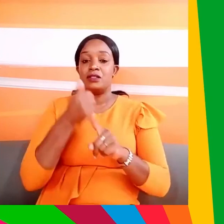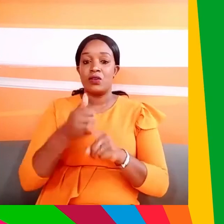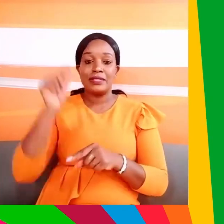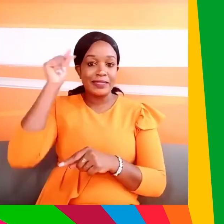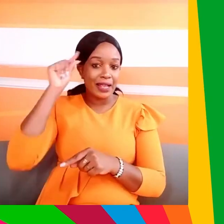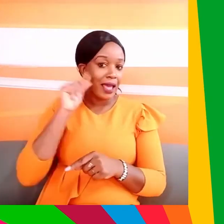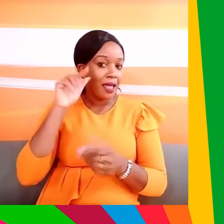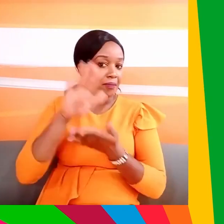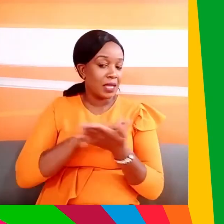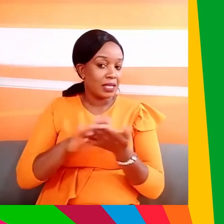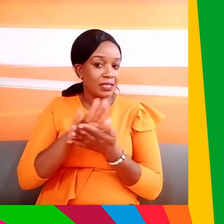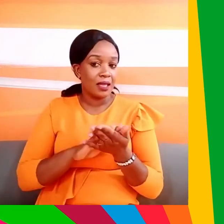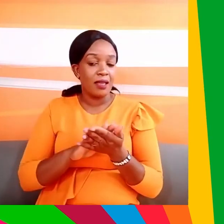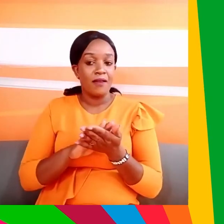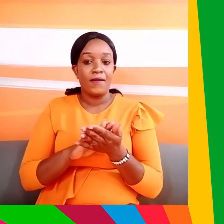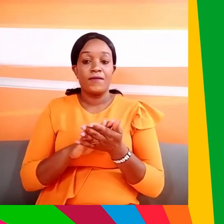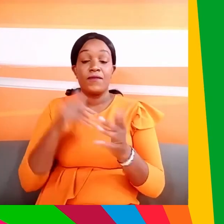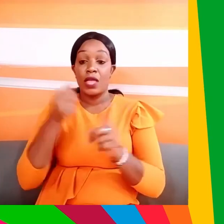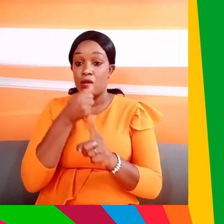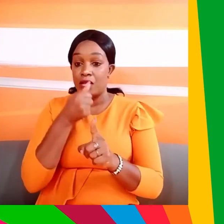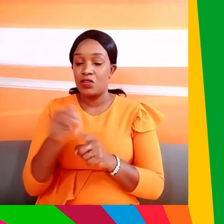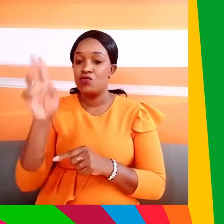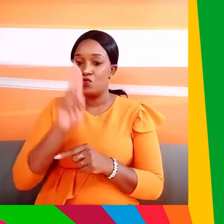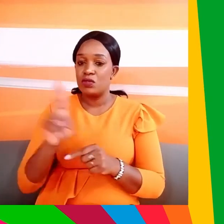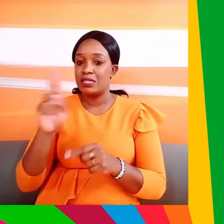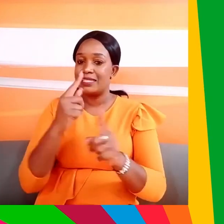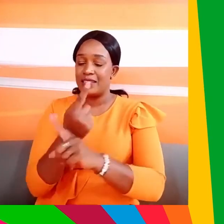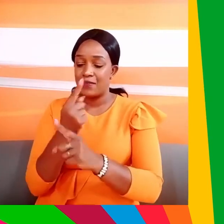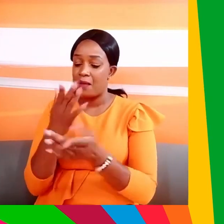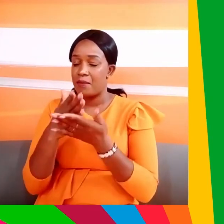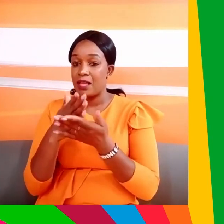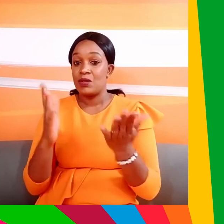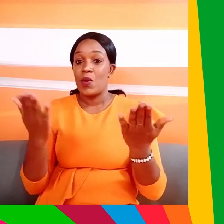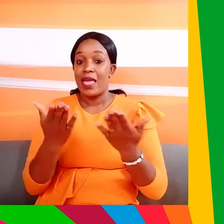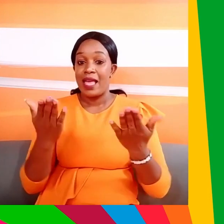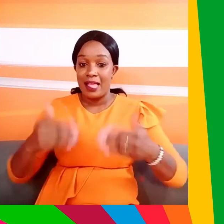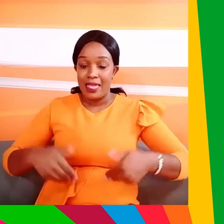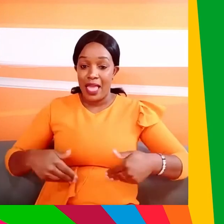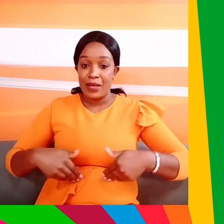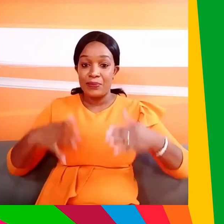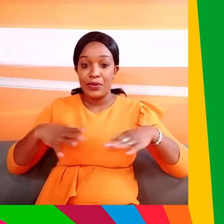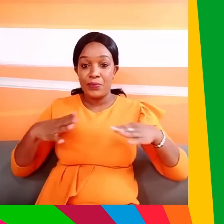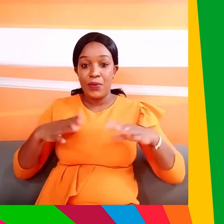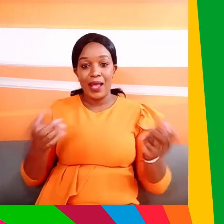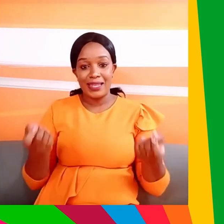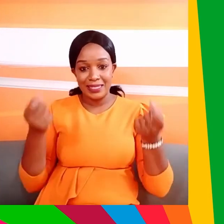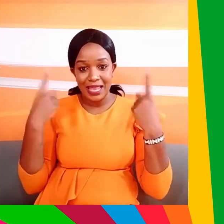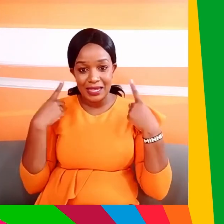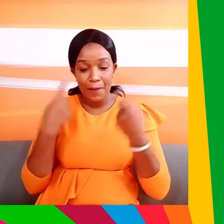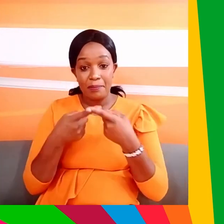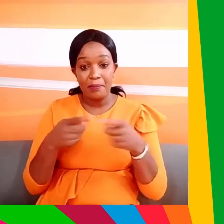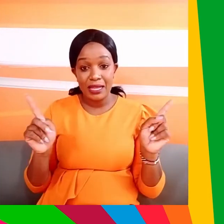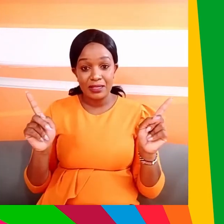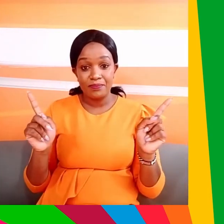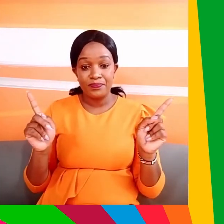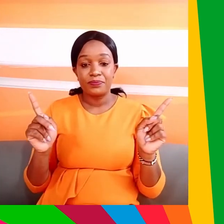using technology and platforms that people of my generation don't quite understand, but really coming up with practical